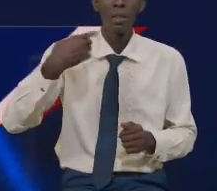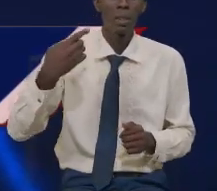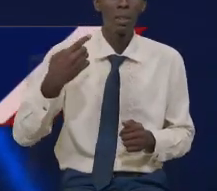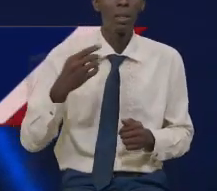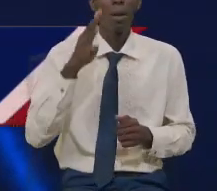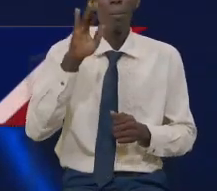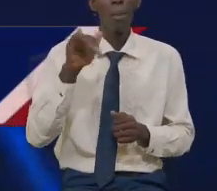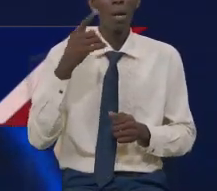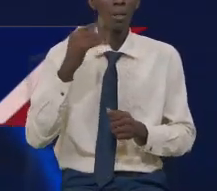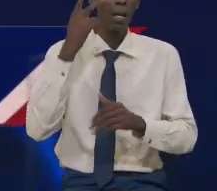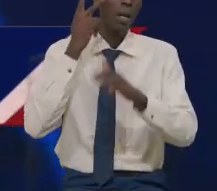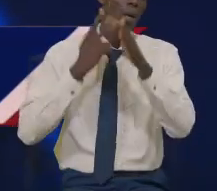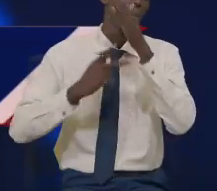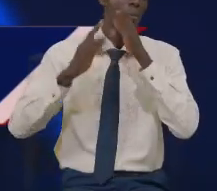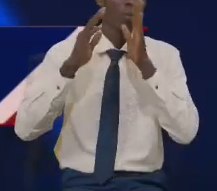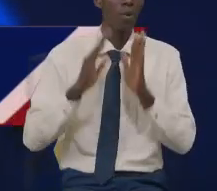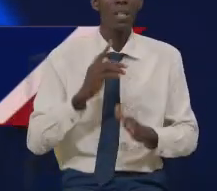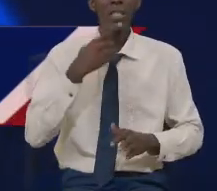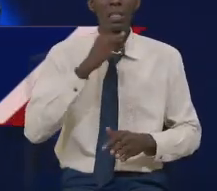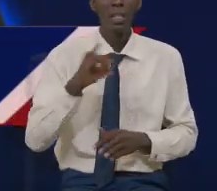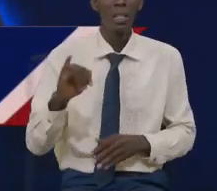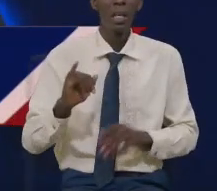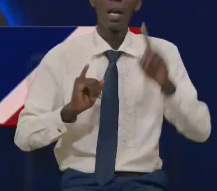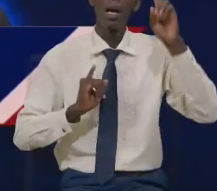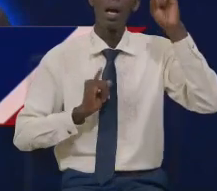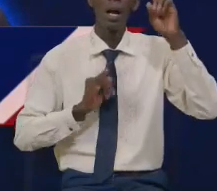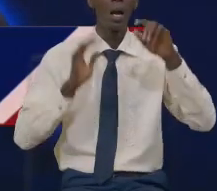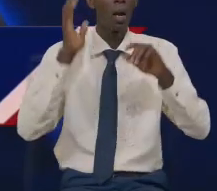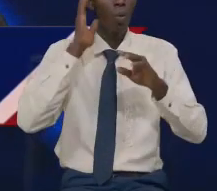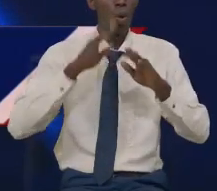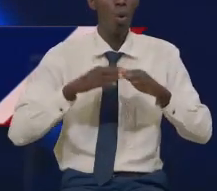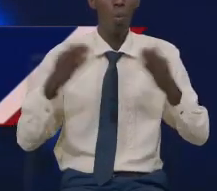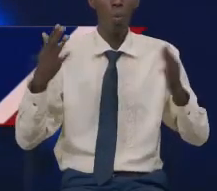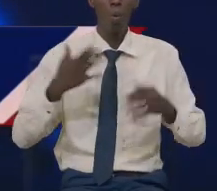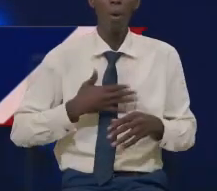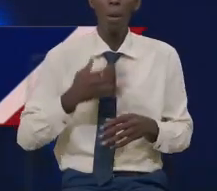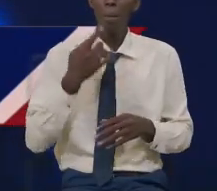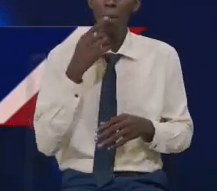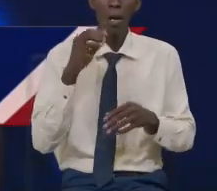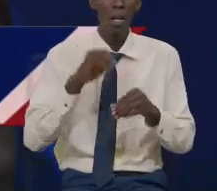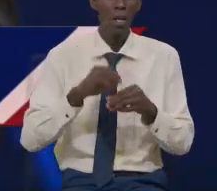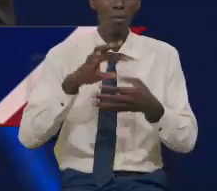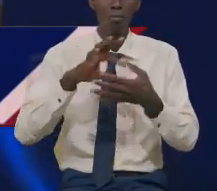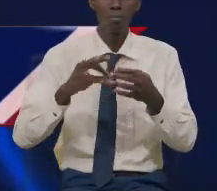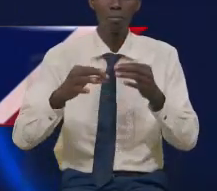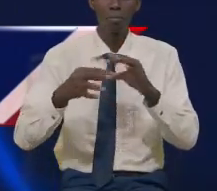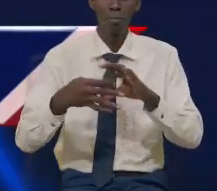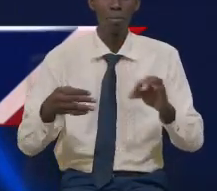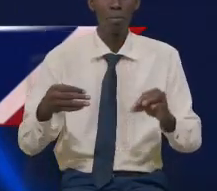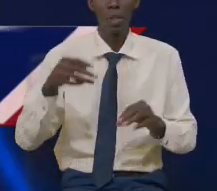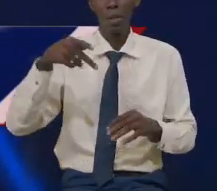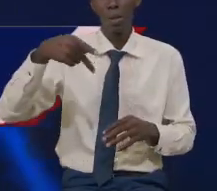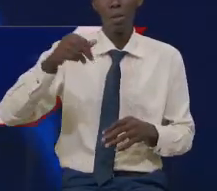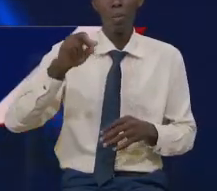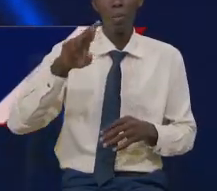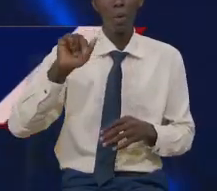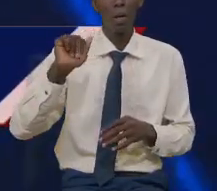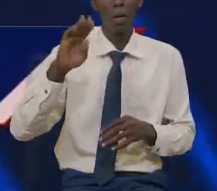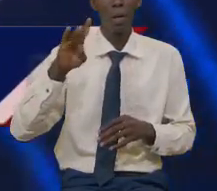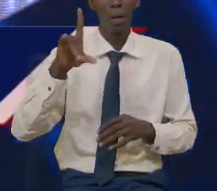the prophet, saying, I will open my mouth in parables, I will